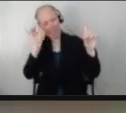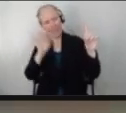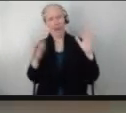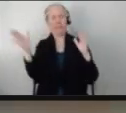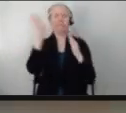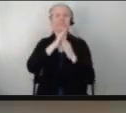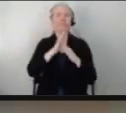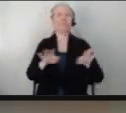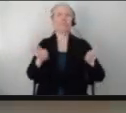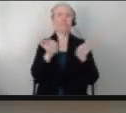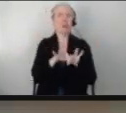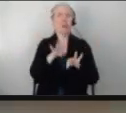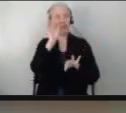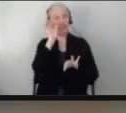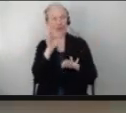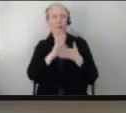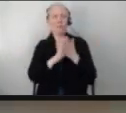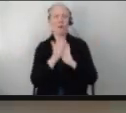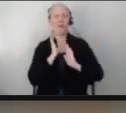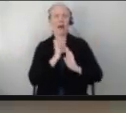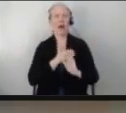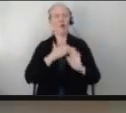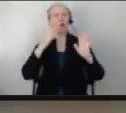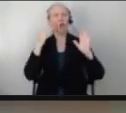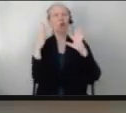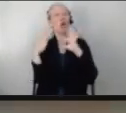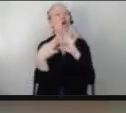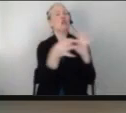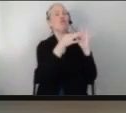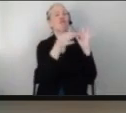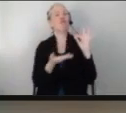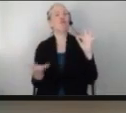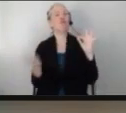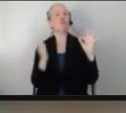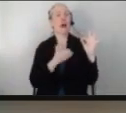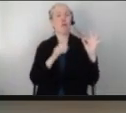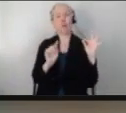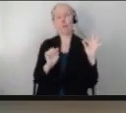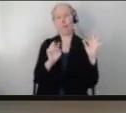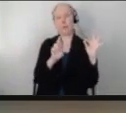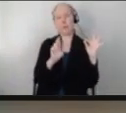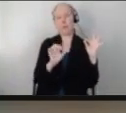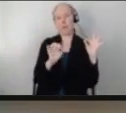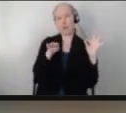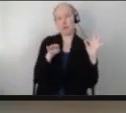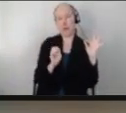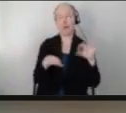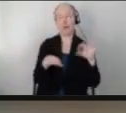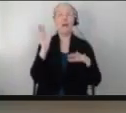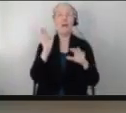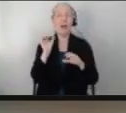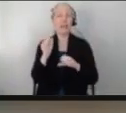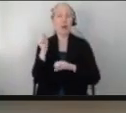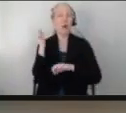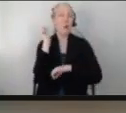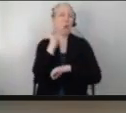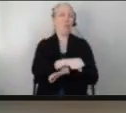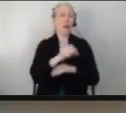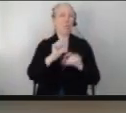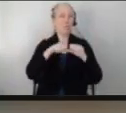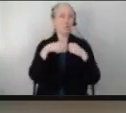become your tribe, if you will. And it can overcome a lot of the social divisions that society at large tends